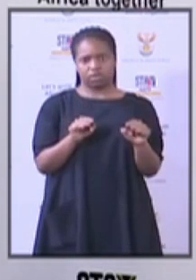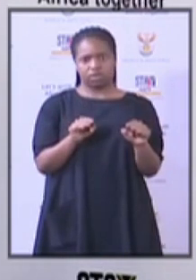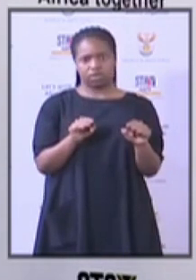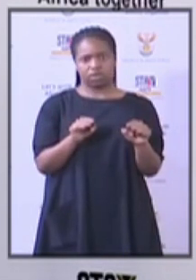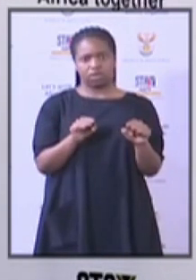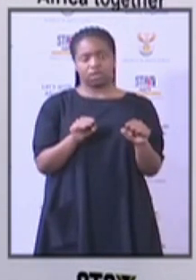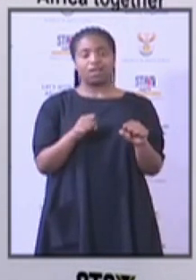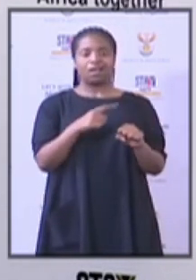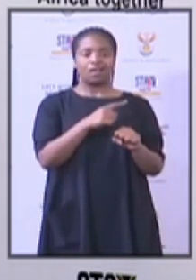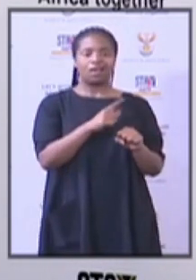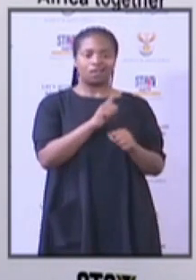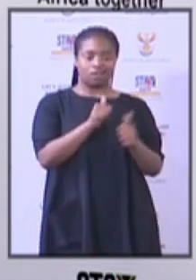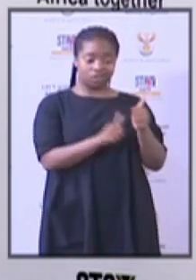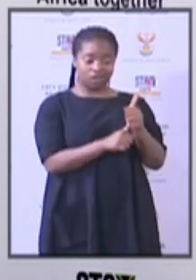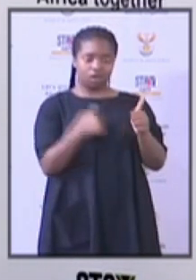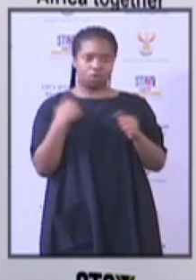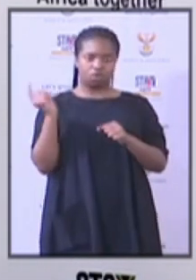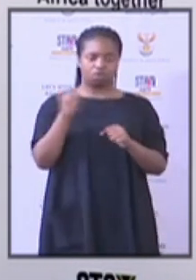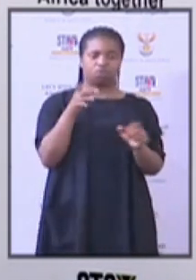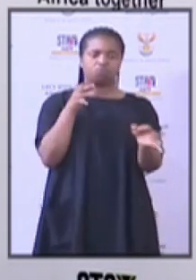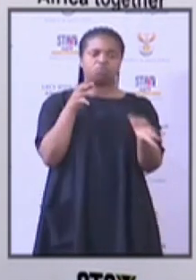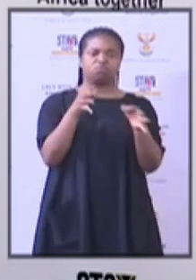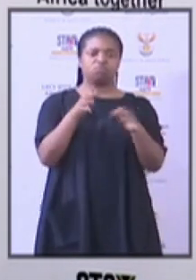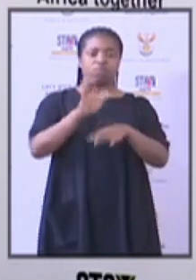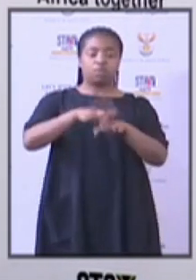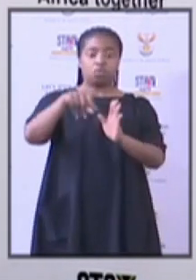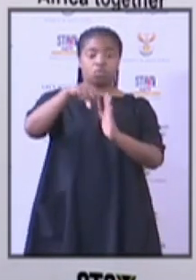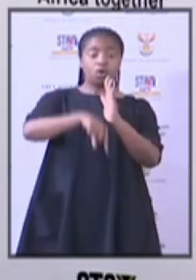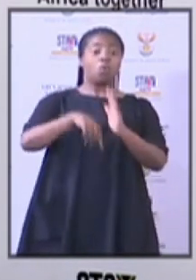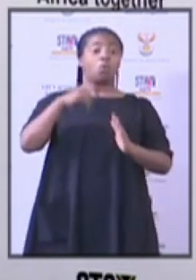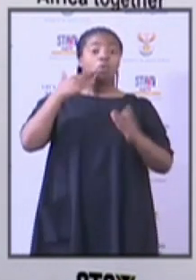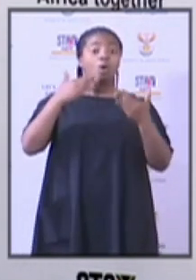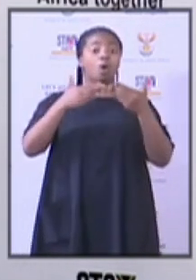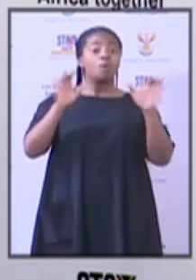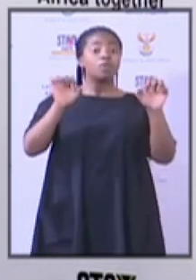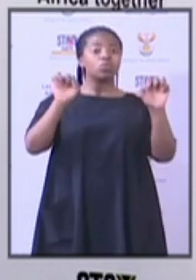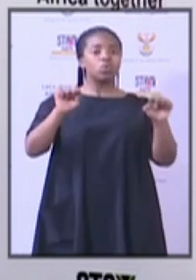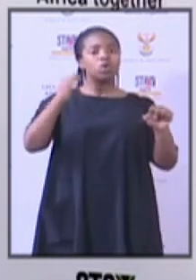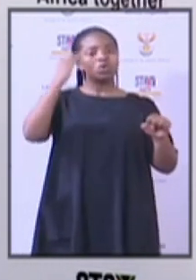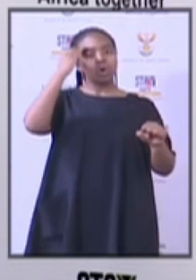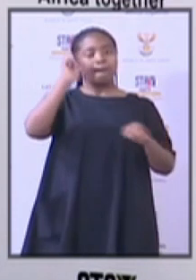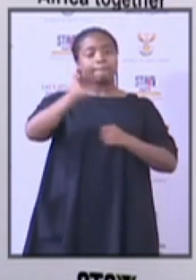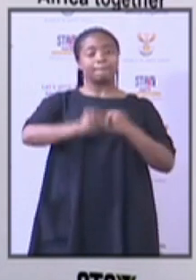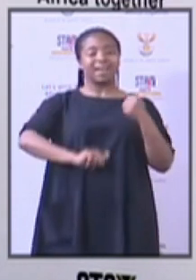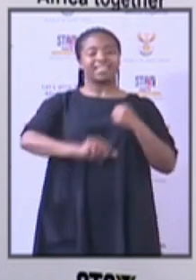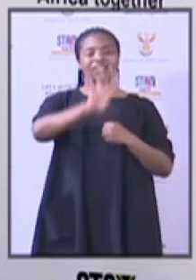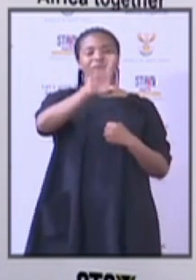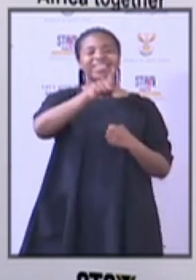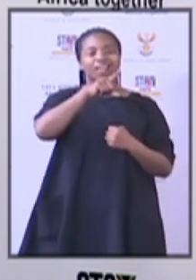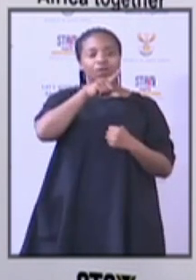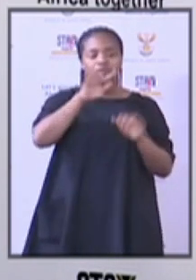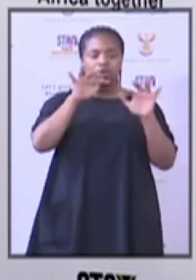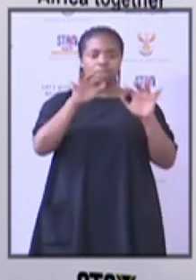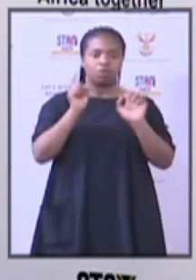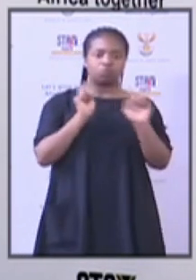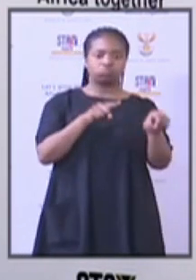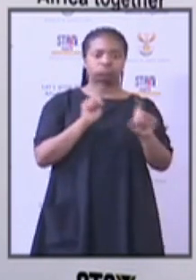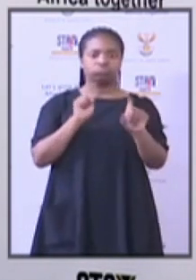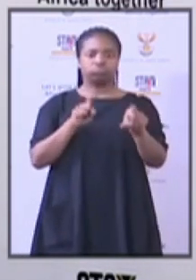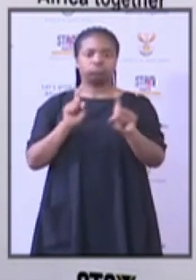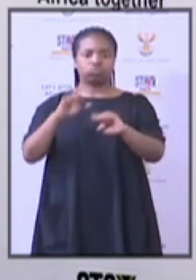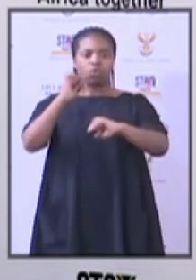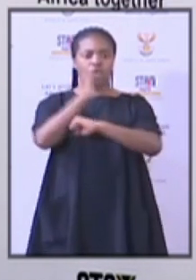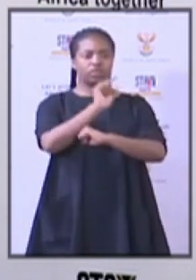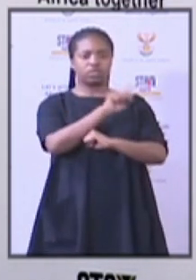ba dikete tše nne kgwedi ka kgwedi. So when we open, we know that at least in a month there will be 4,000 people who come